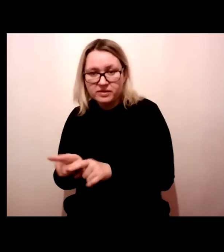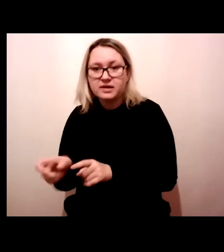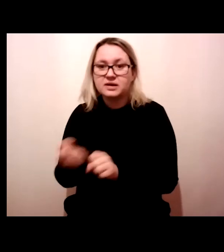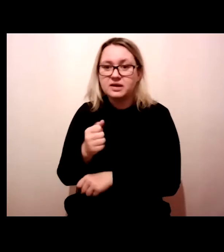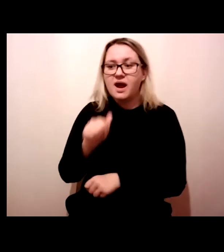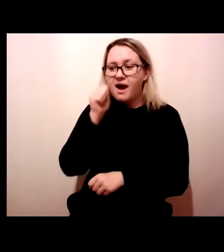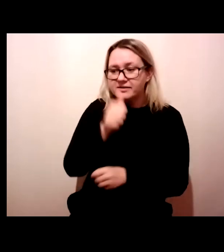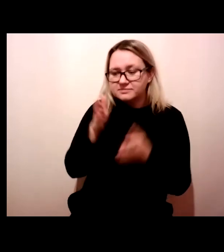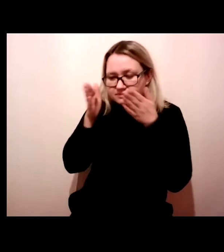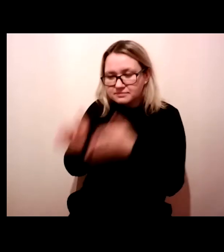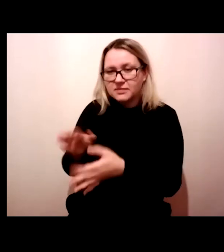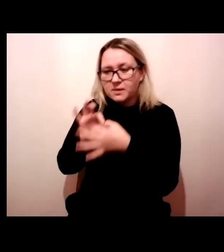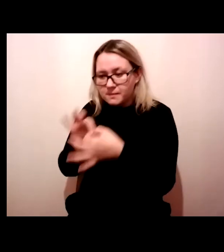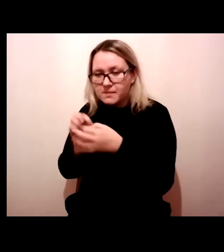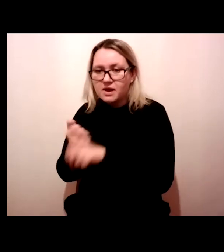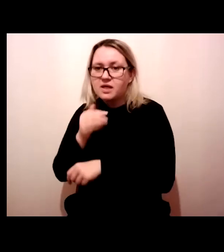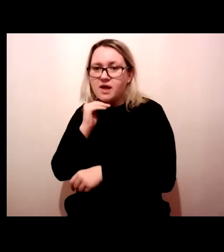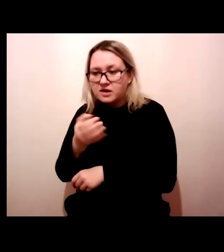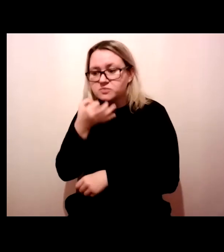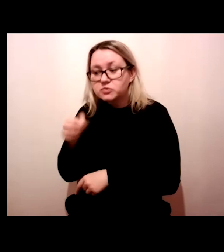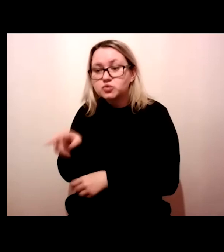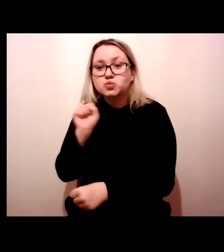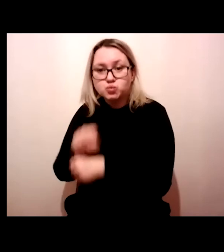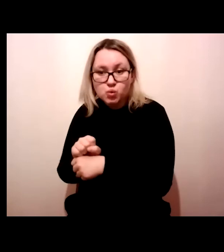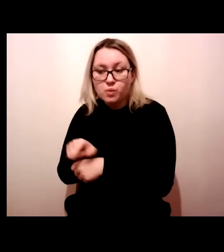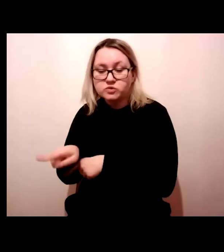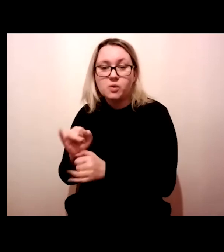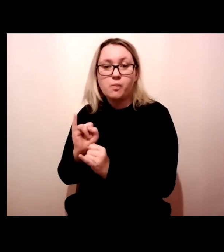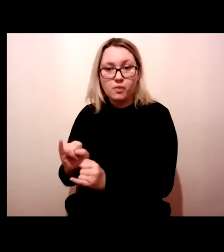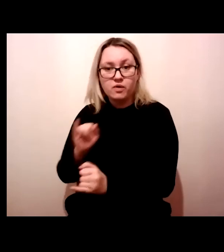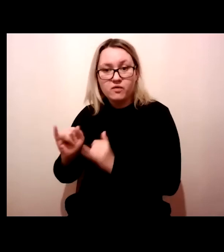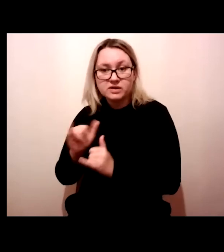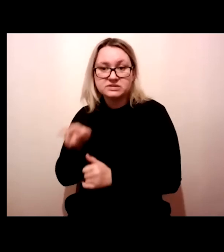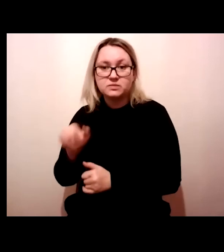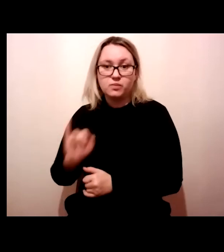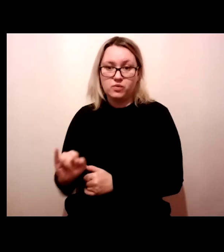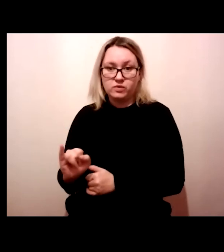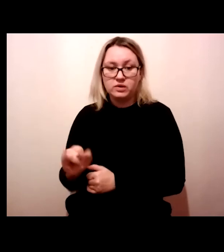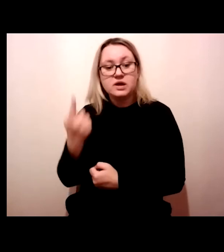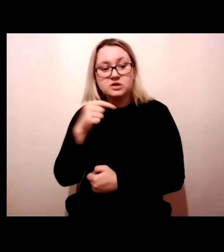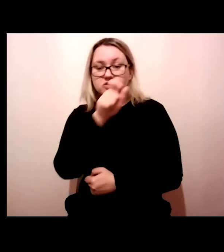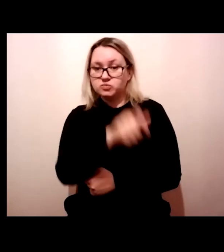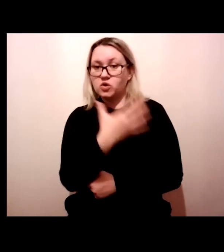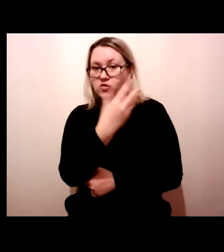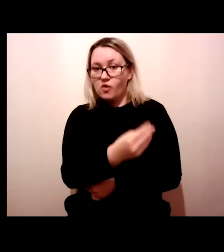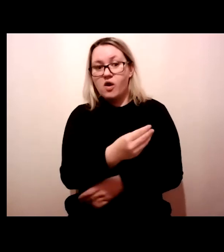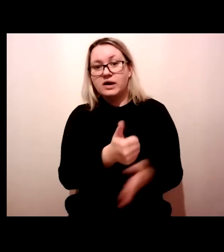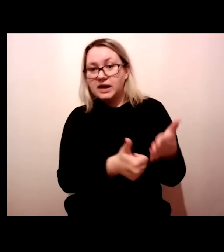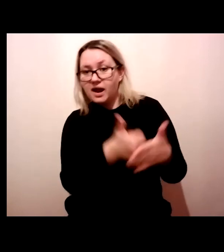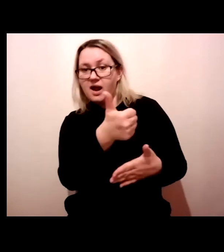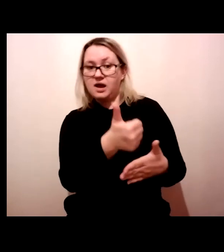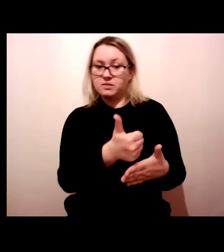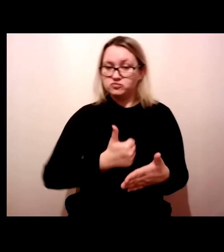is misbehaving has to be clearly told on a very personal level that this behavior